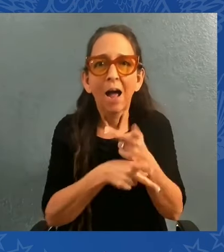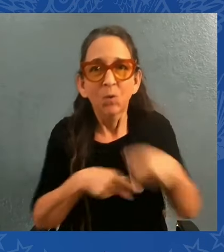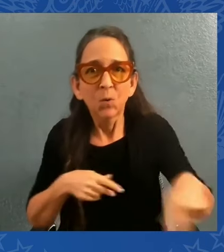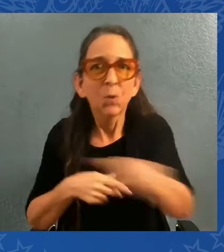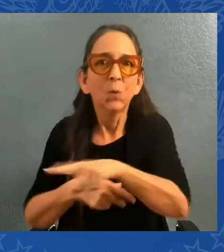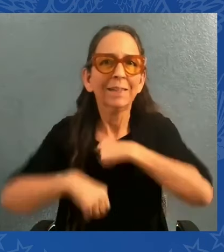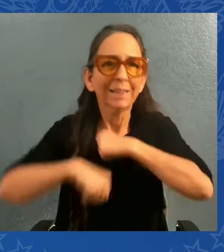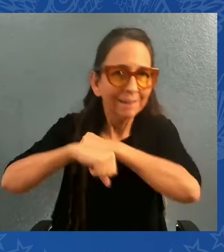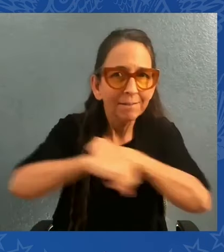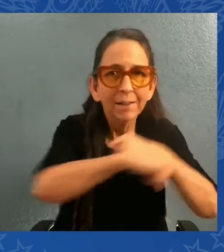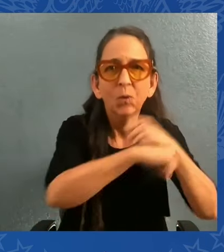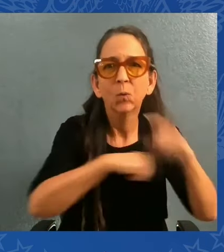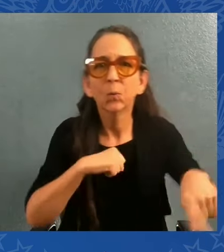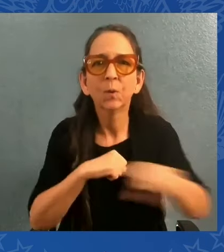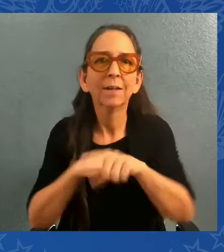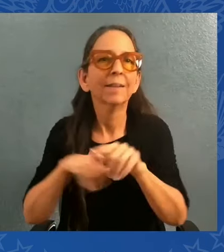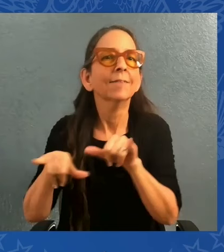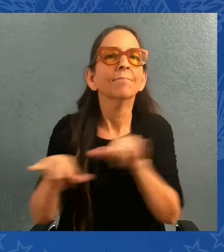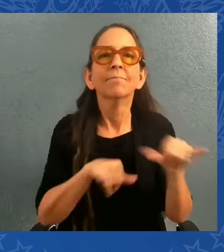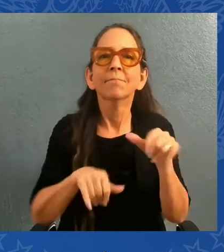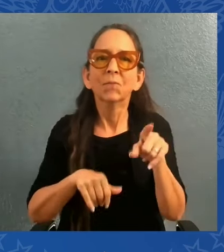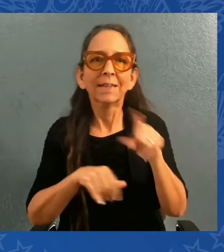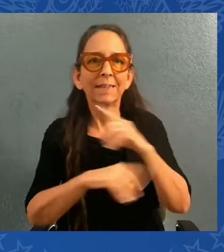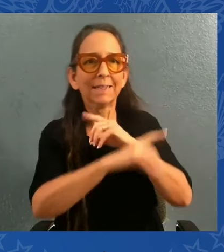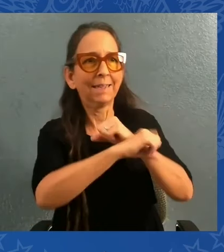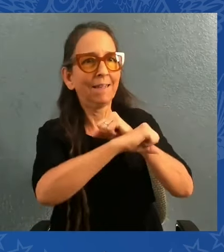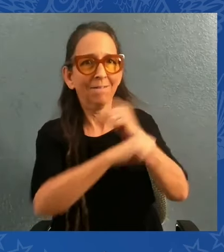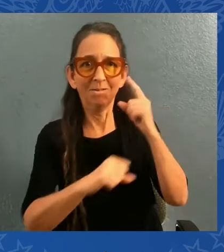us. Generation after generation after generation.